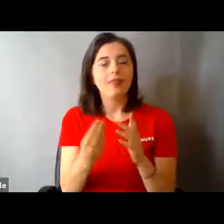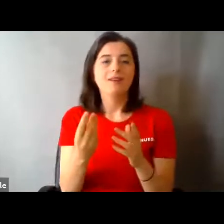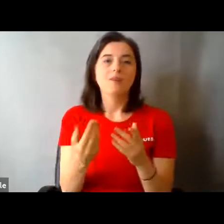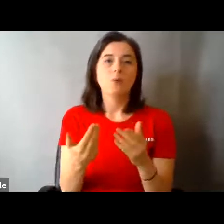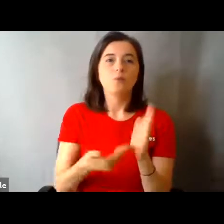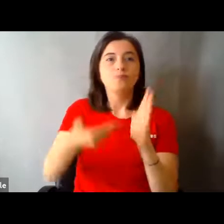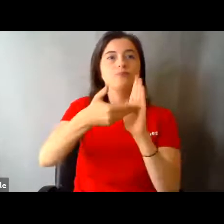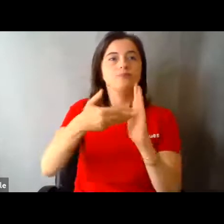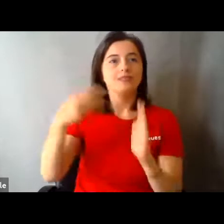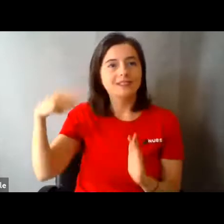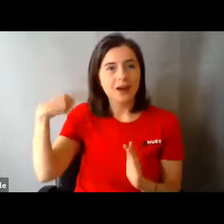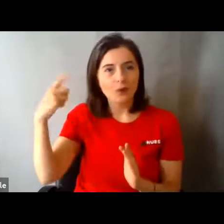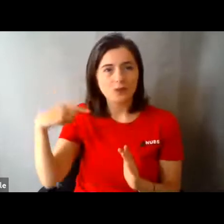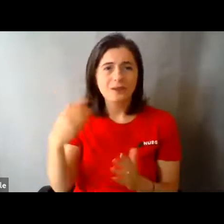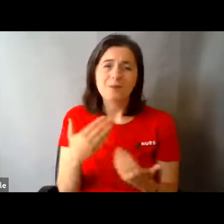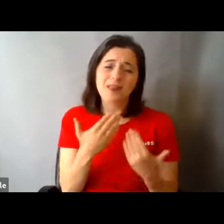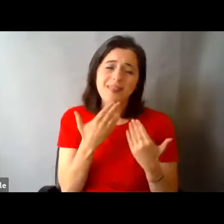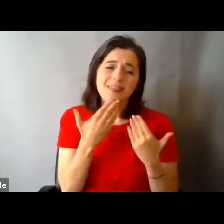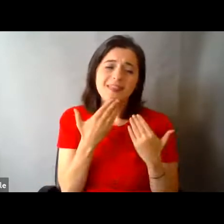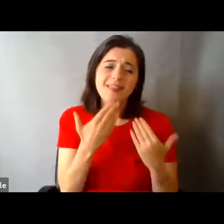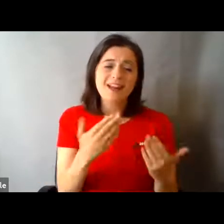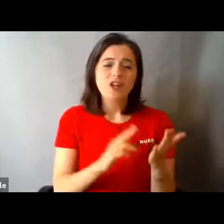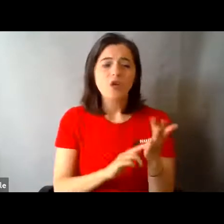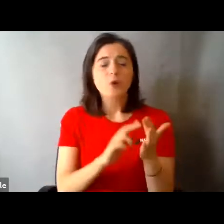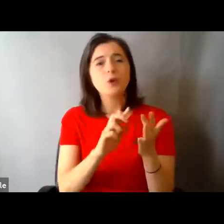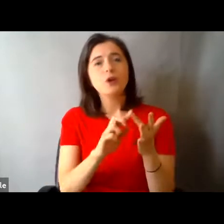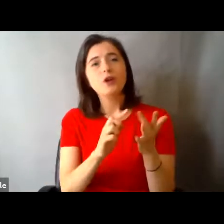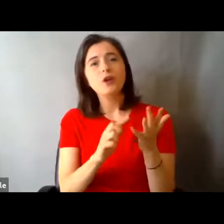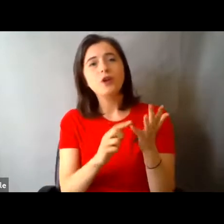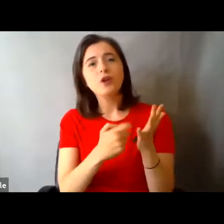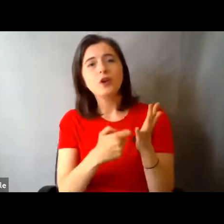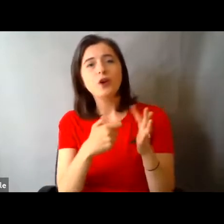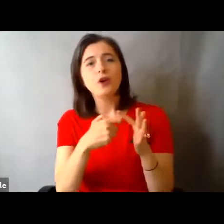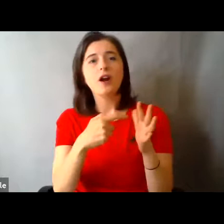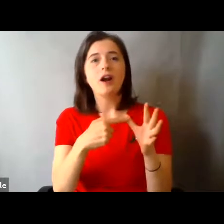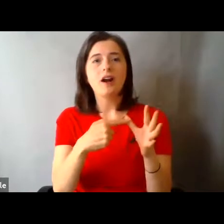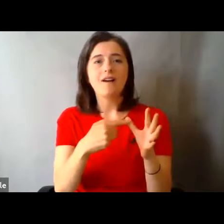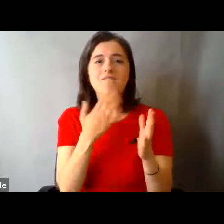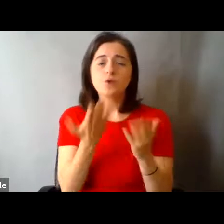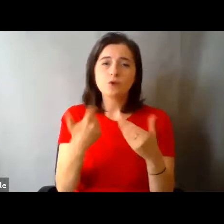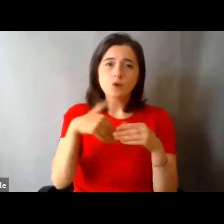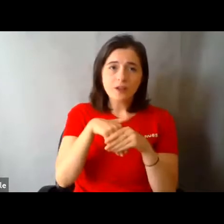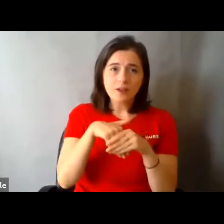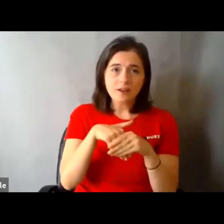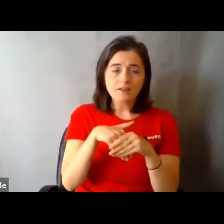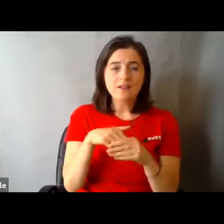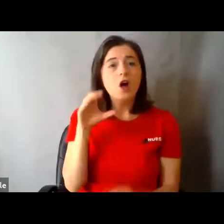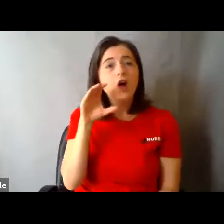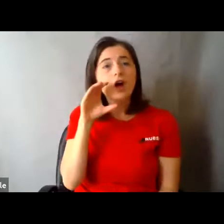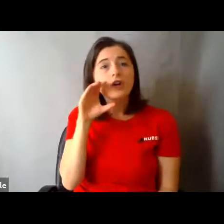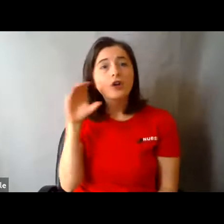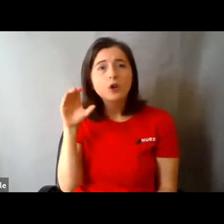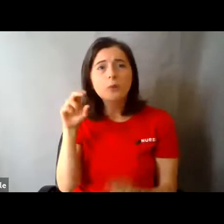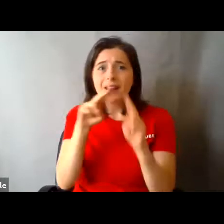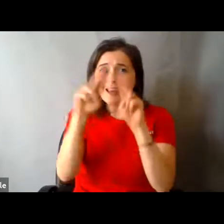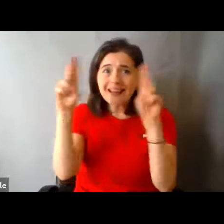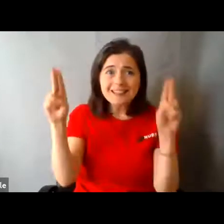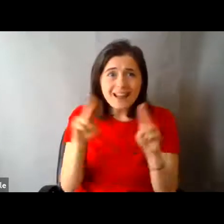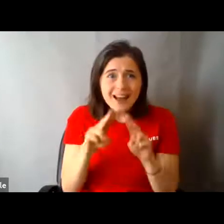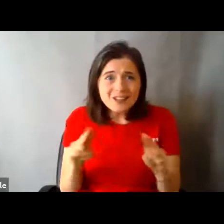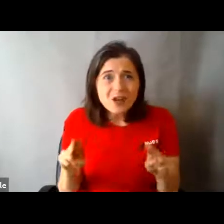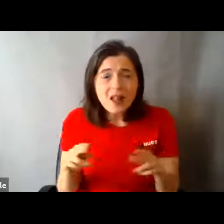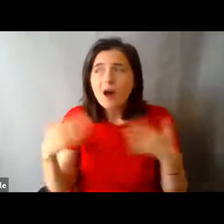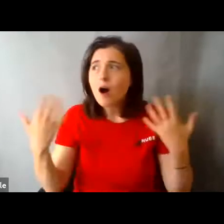to say, Niurka, thank you so much for joining us. The Cuban internationalism during this